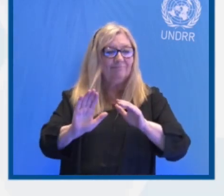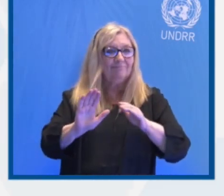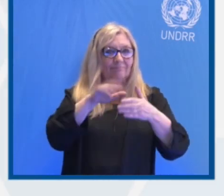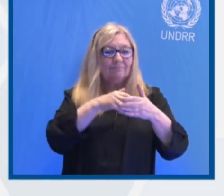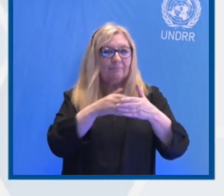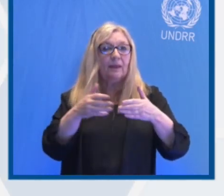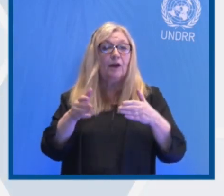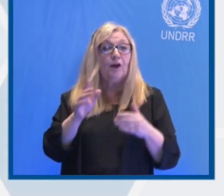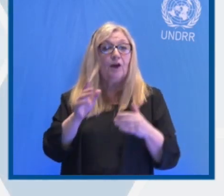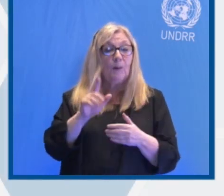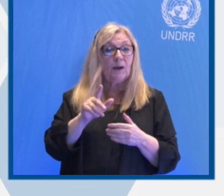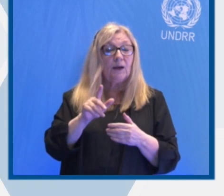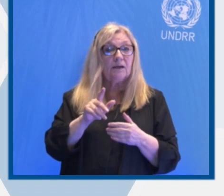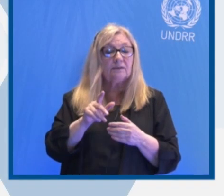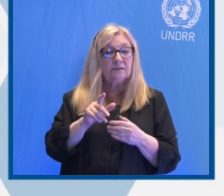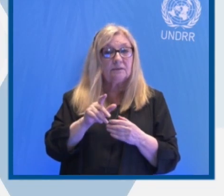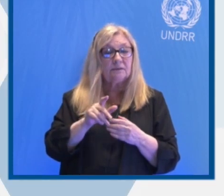that